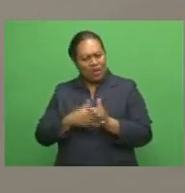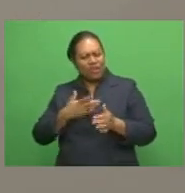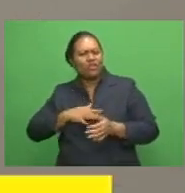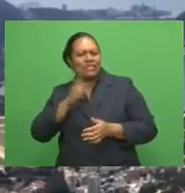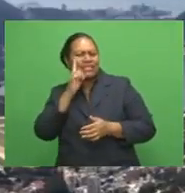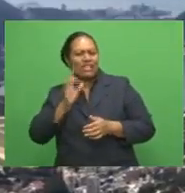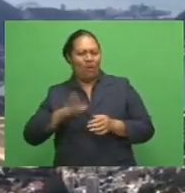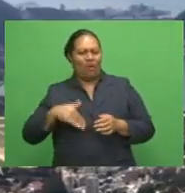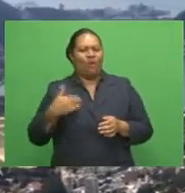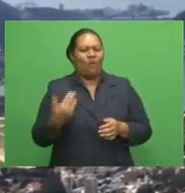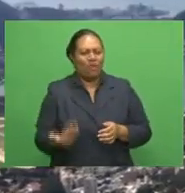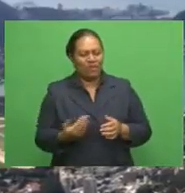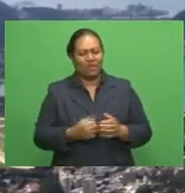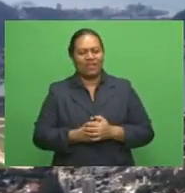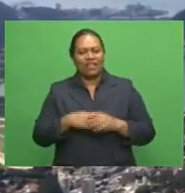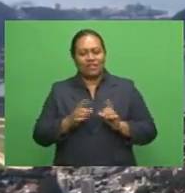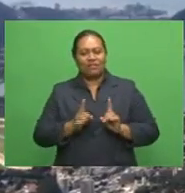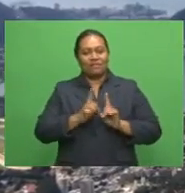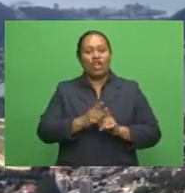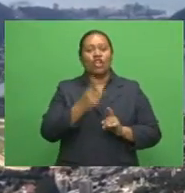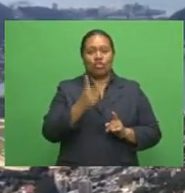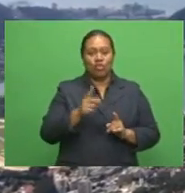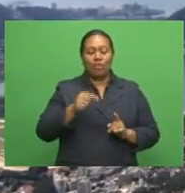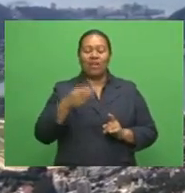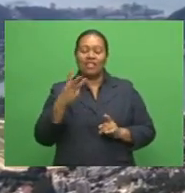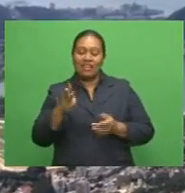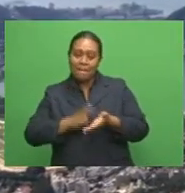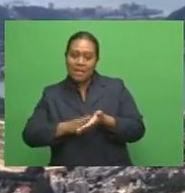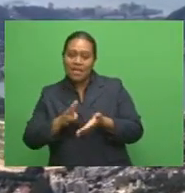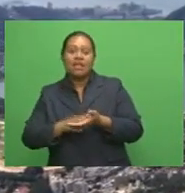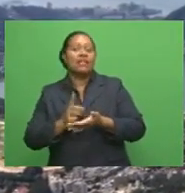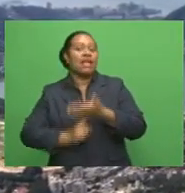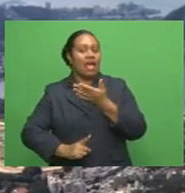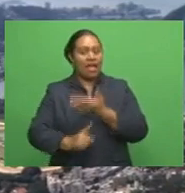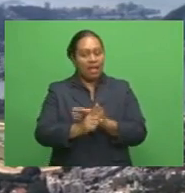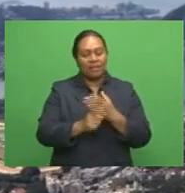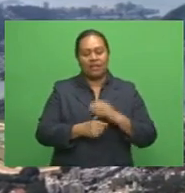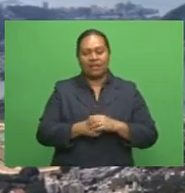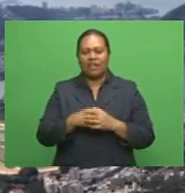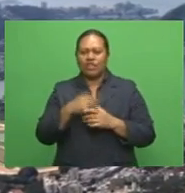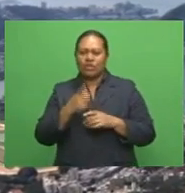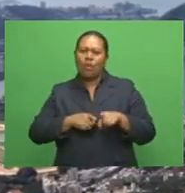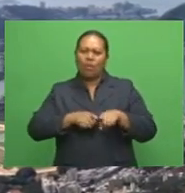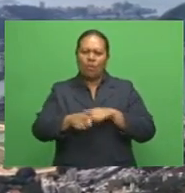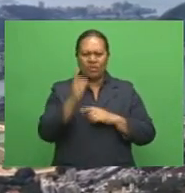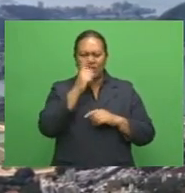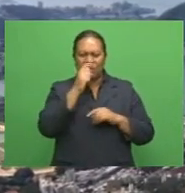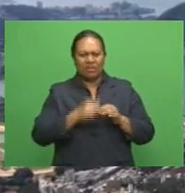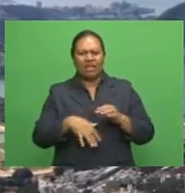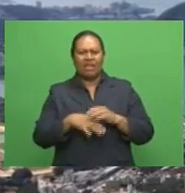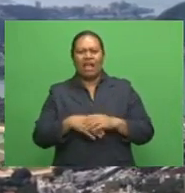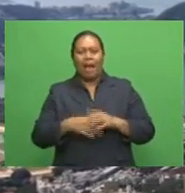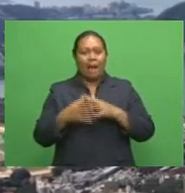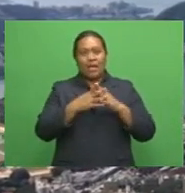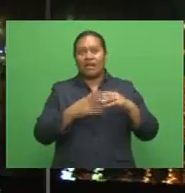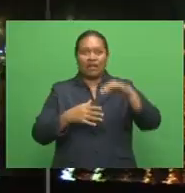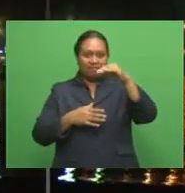more often. So far, there are close to 2.3 million cases in Brazil, the second most cases worldwide behind the United